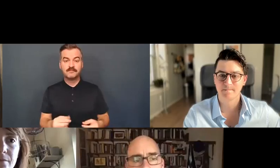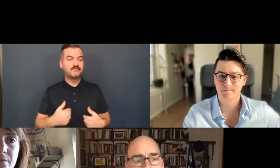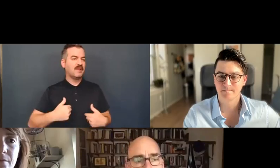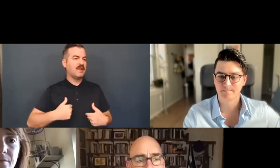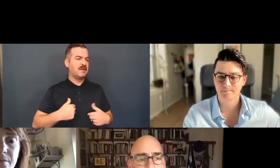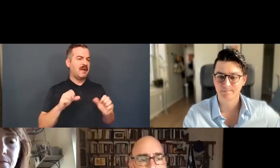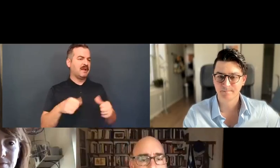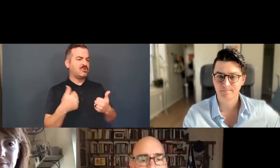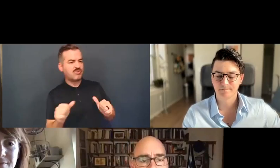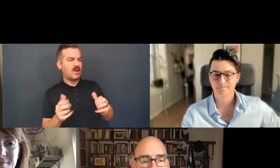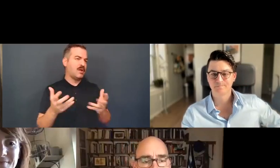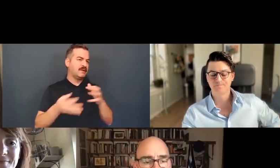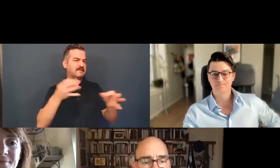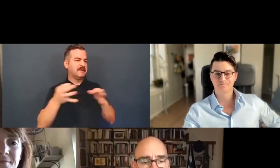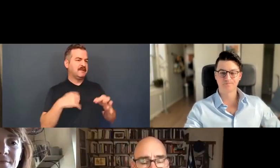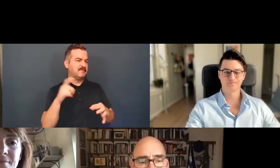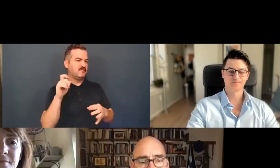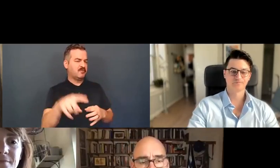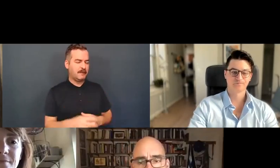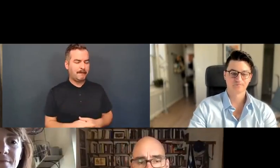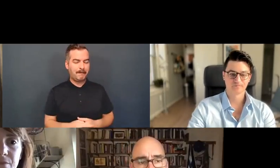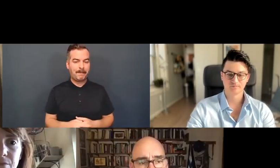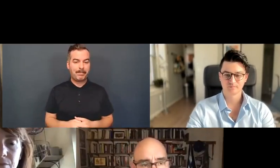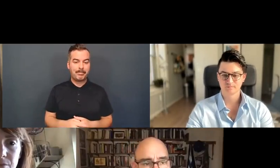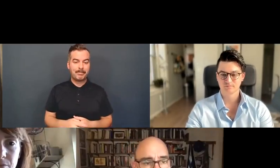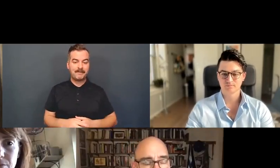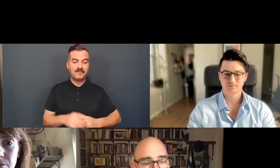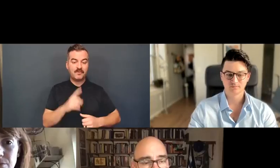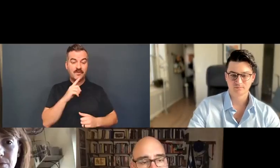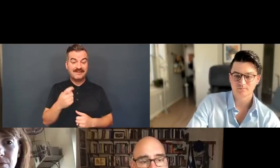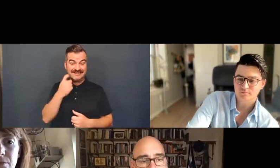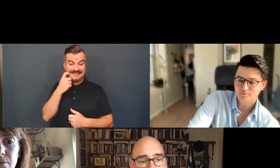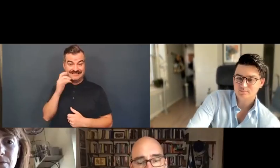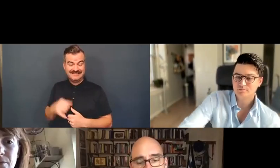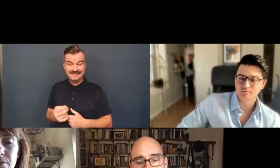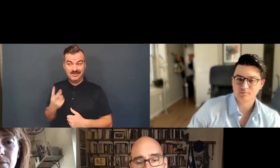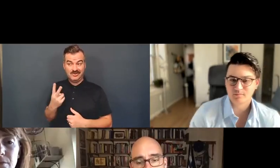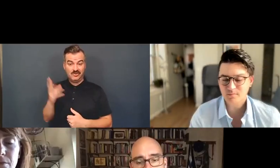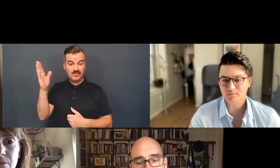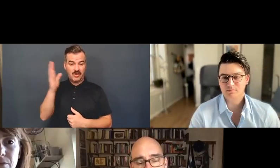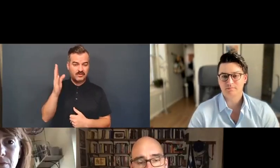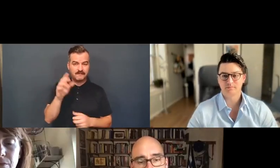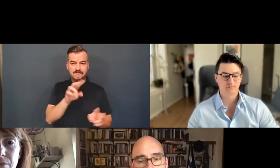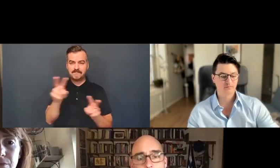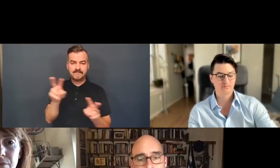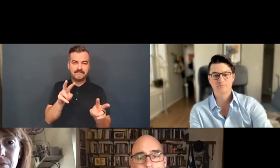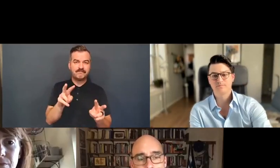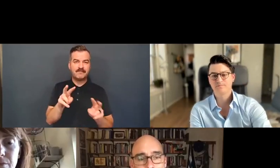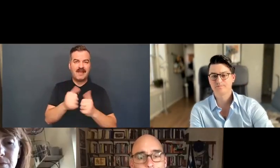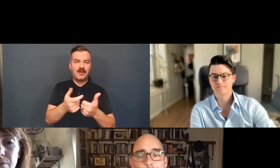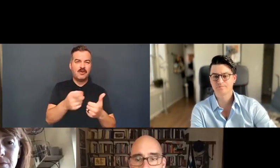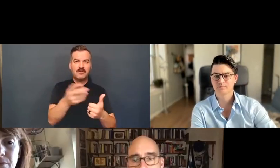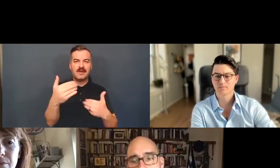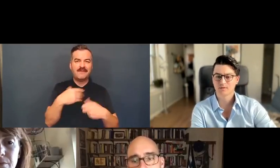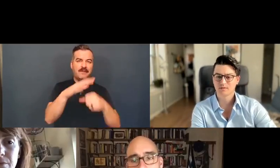I can try to verbalize it. An issue for both of these last two talks were the ways in which there are pressures to